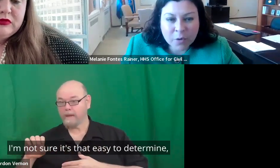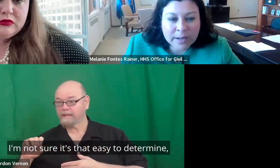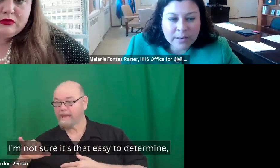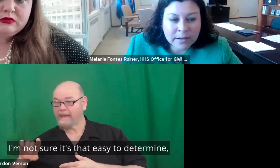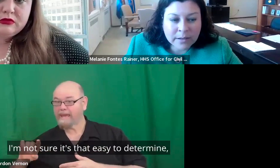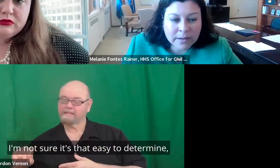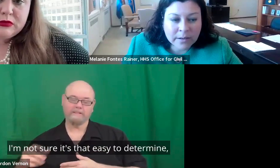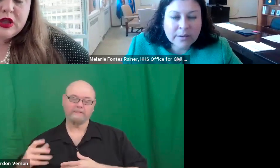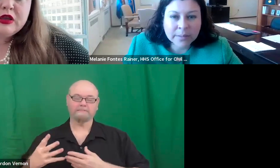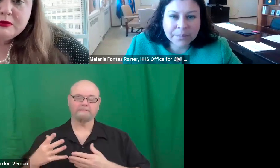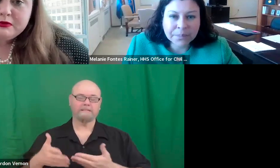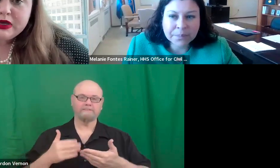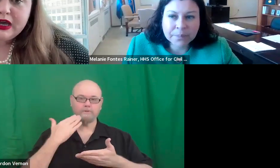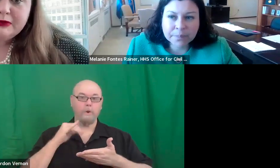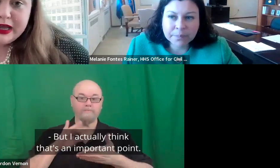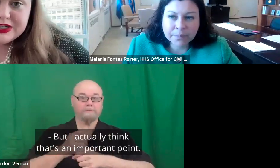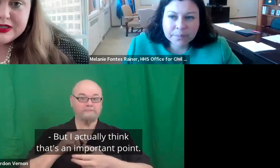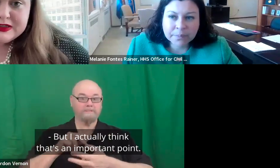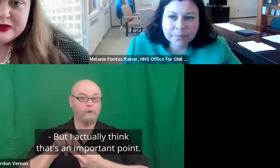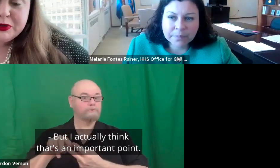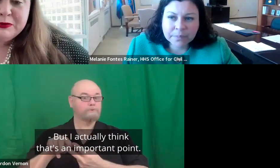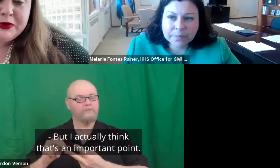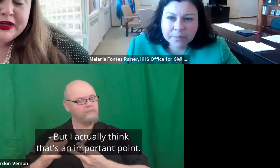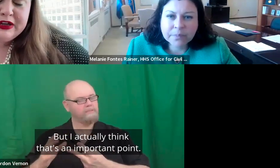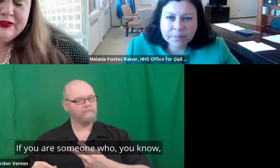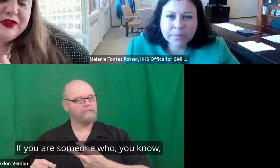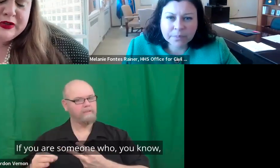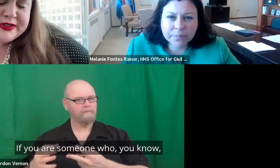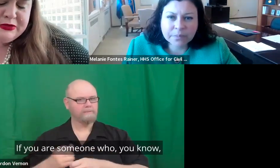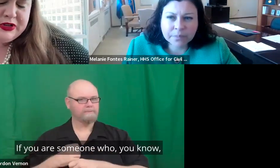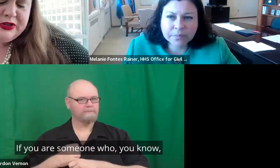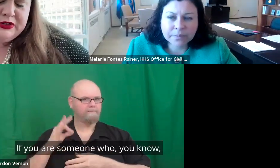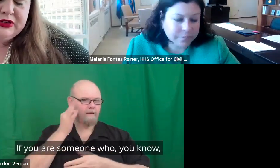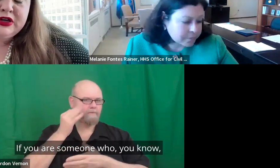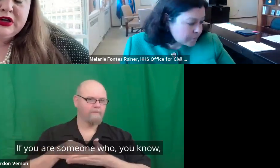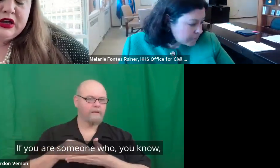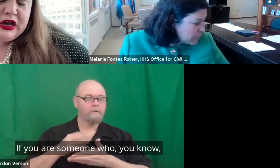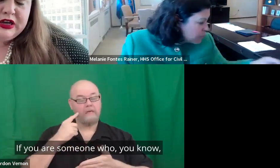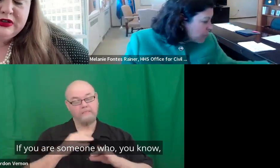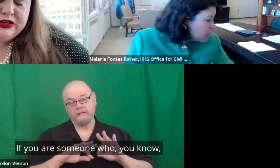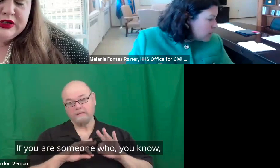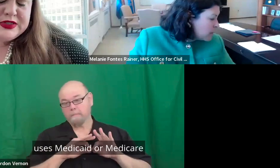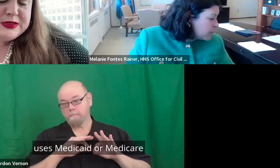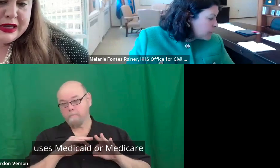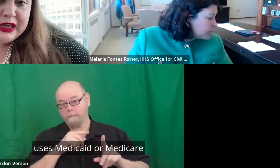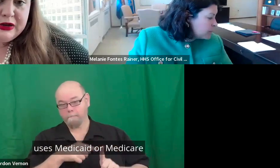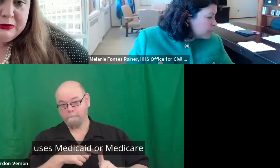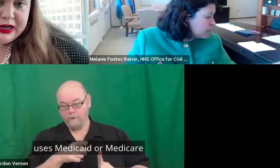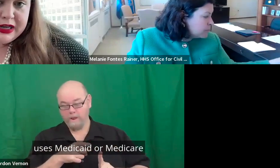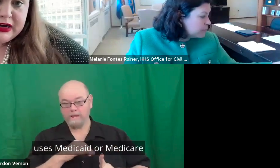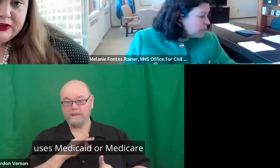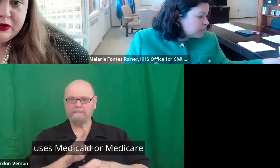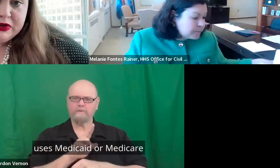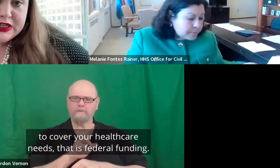easy to determine. But I actually think that's an important point. If you are someone who, uses Medicaid